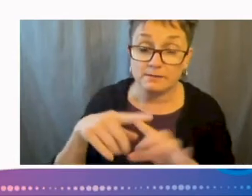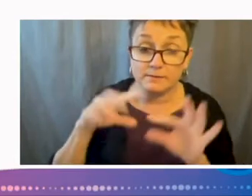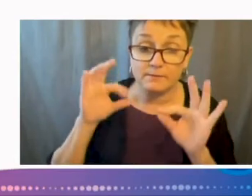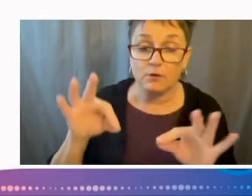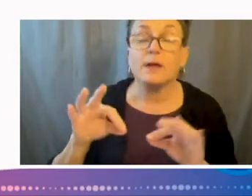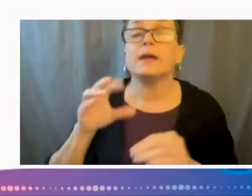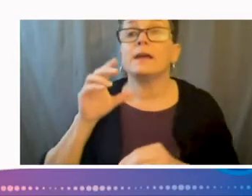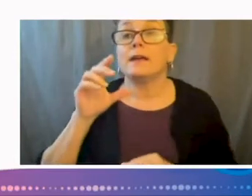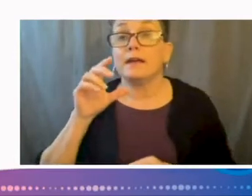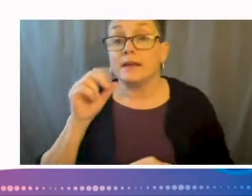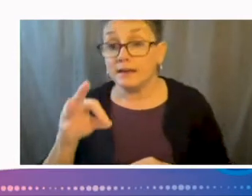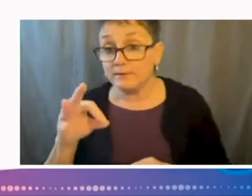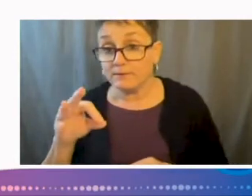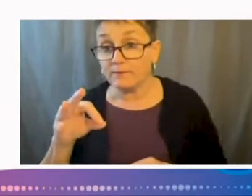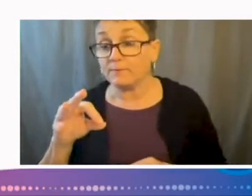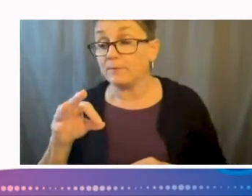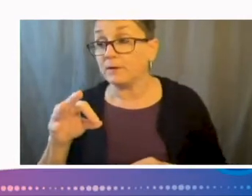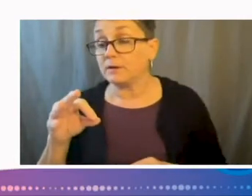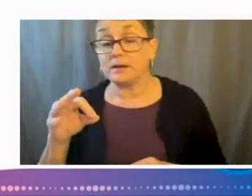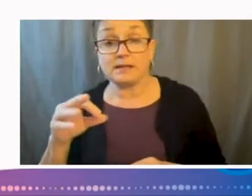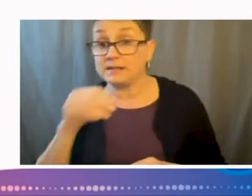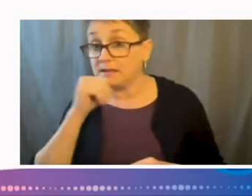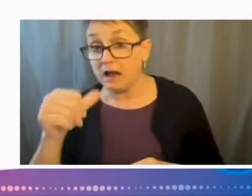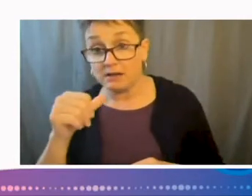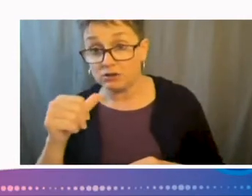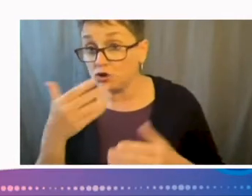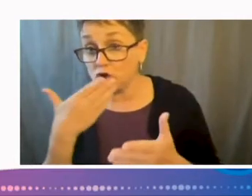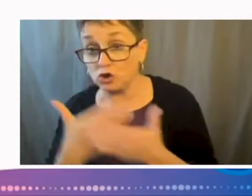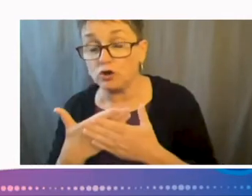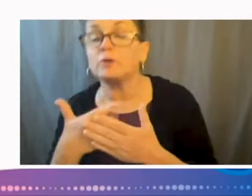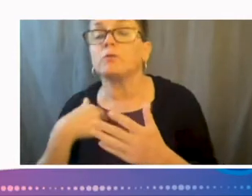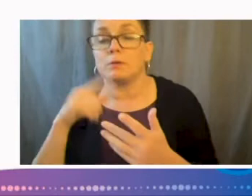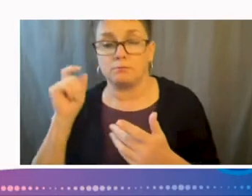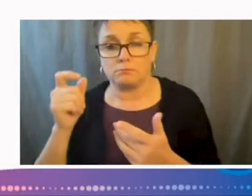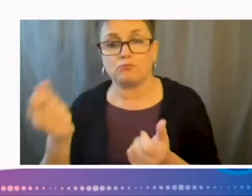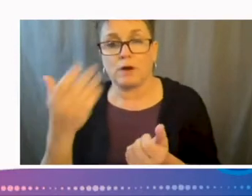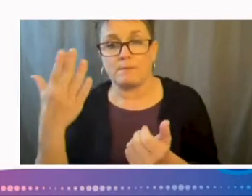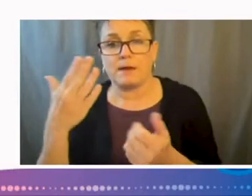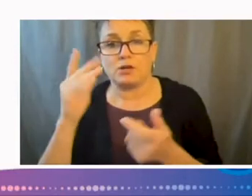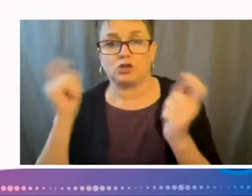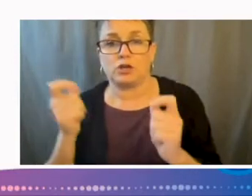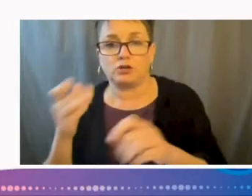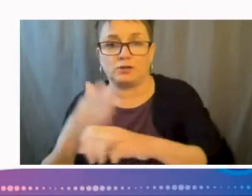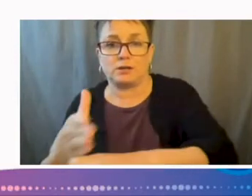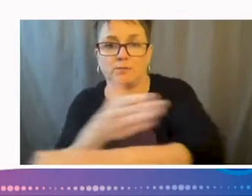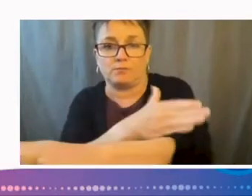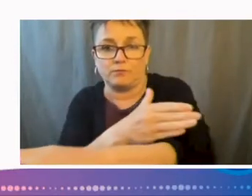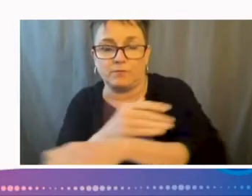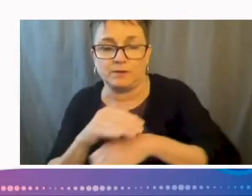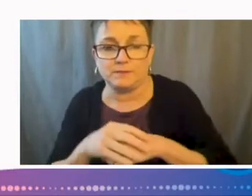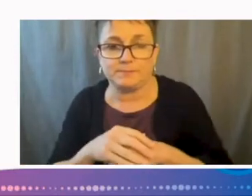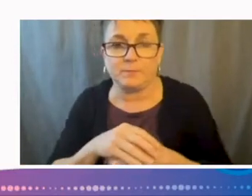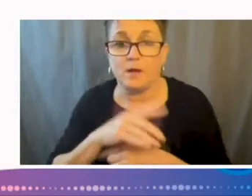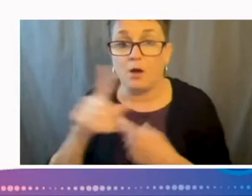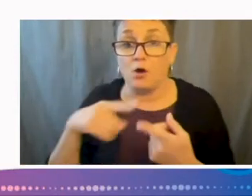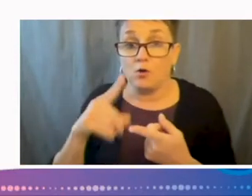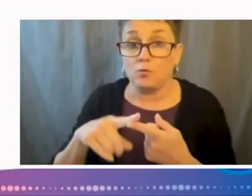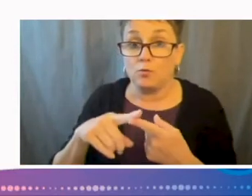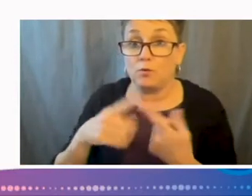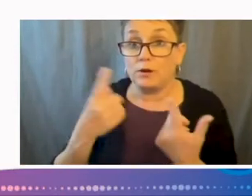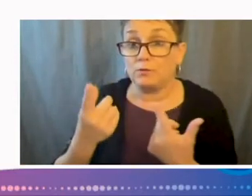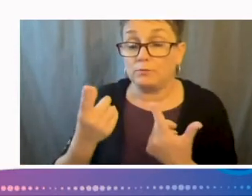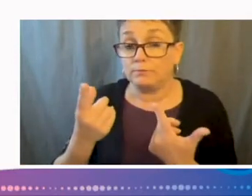changes are recommended. When unable to accommodate New Jersey Transit's safety recommendations, they're not